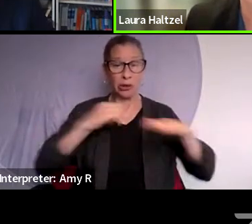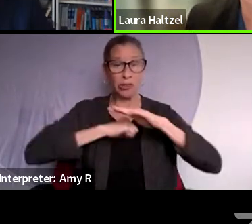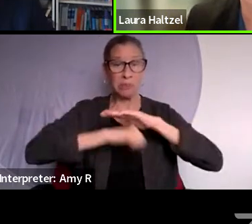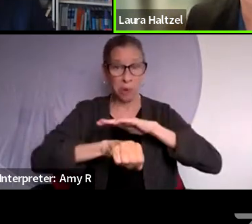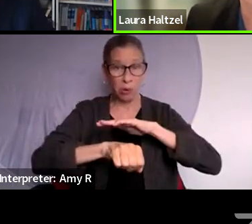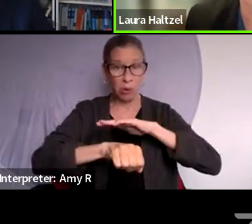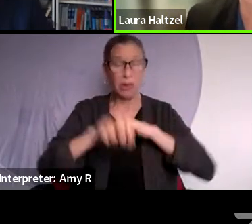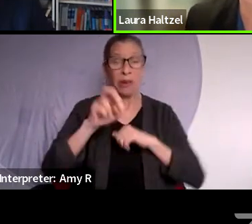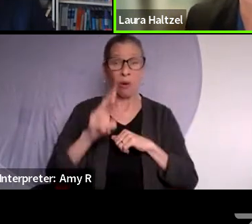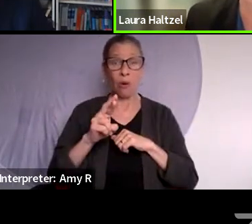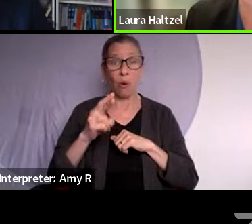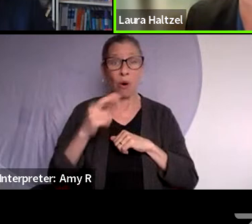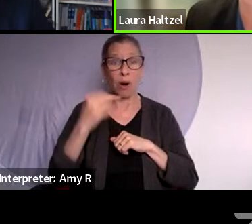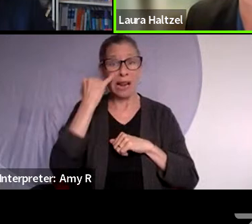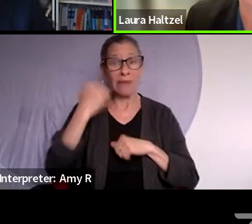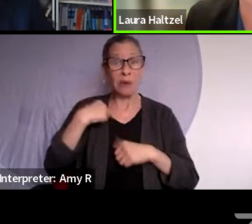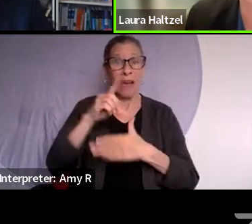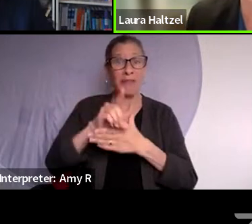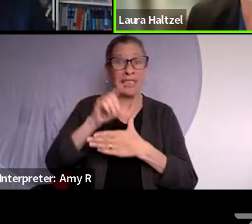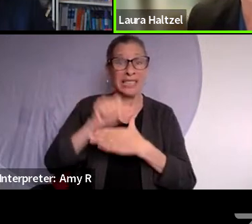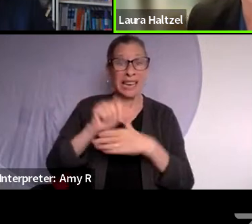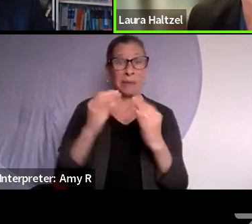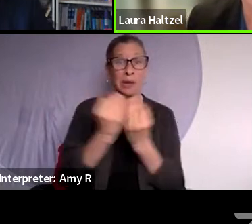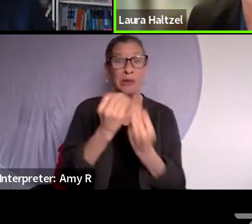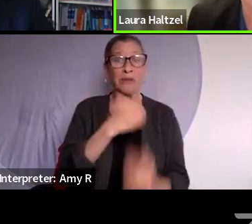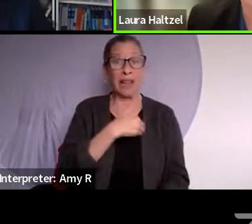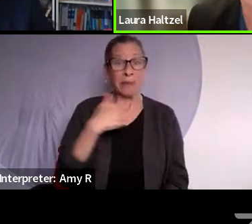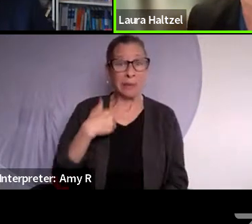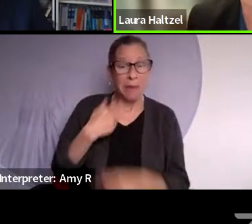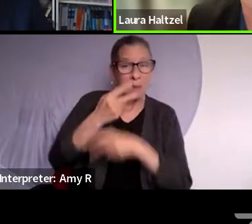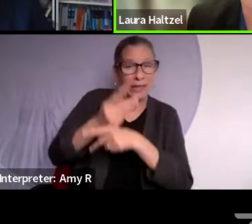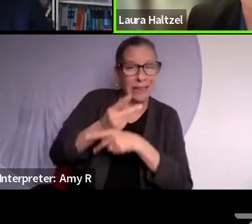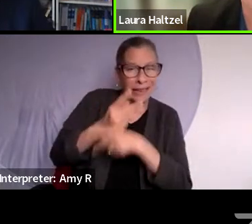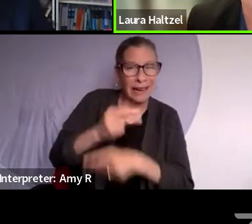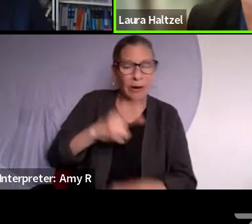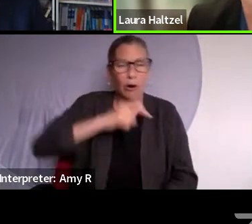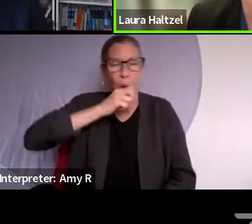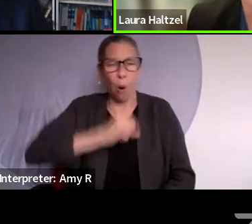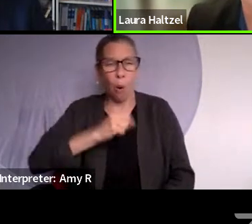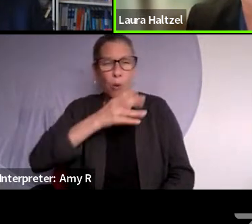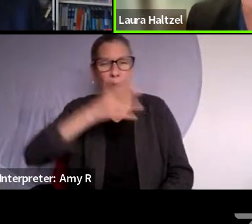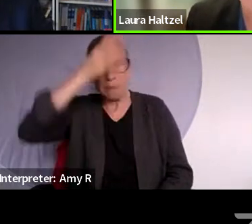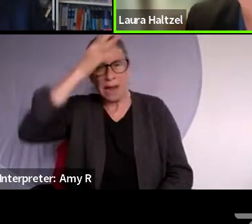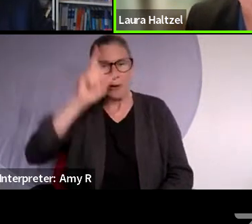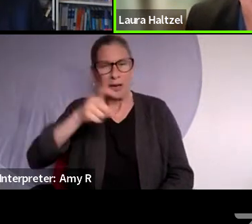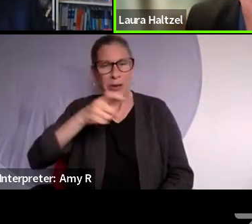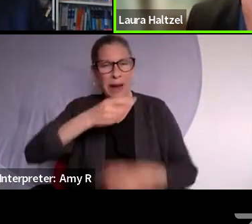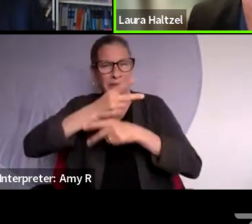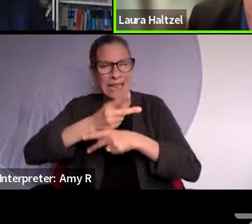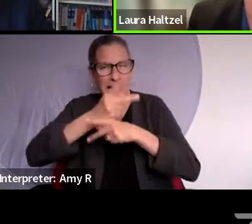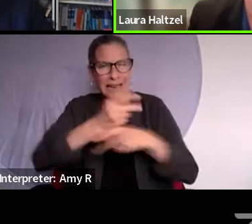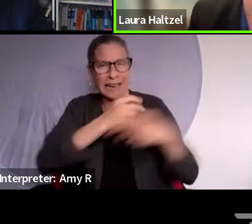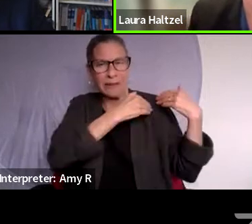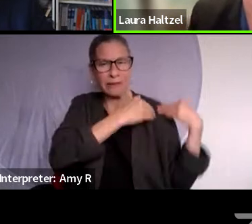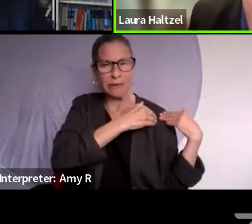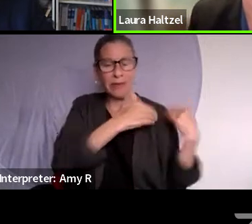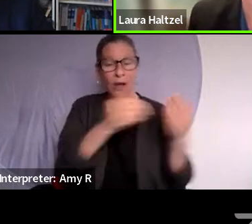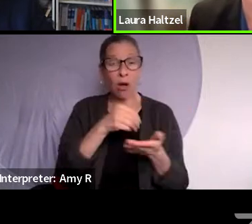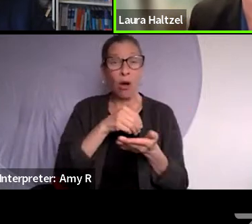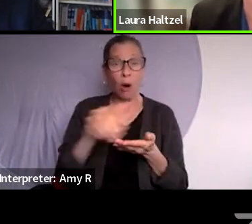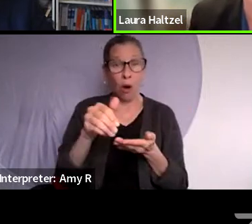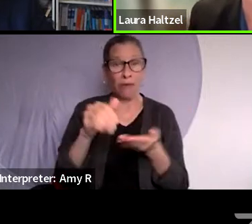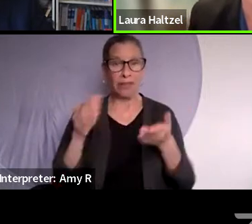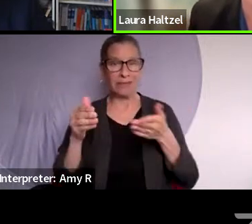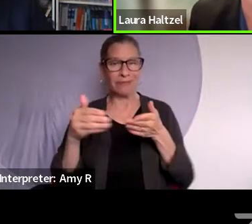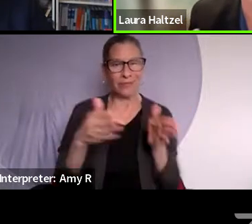picture, or if you have a disabled family member, or if you have an aged parent. Most often, although this has been shifting,